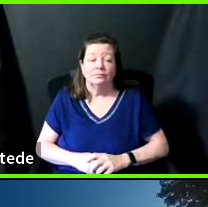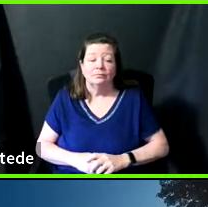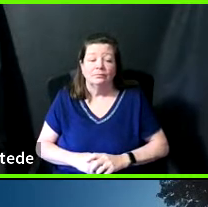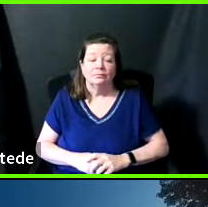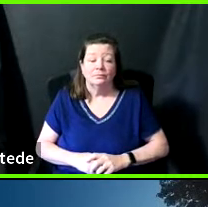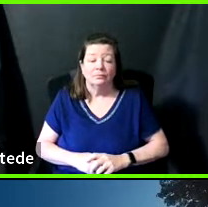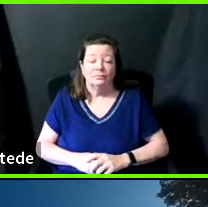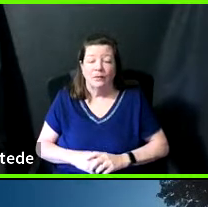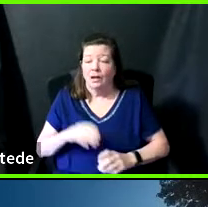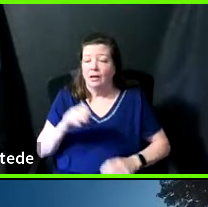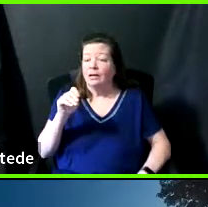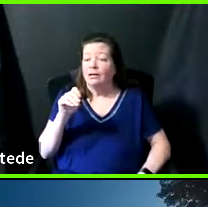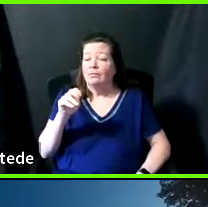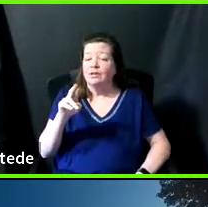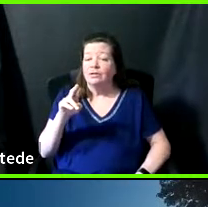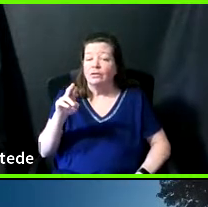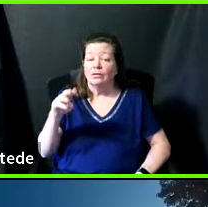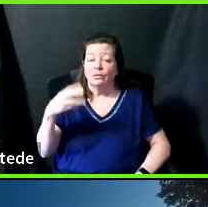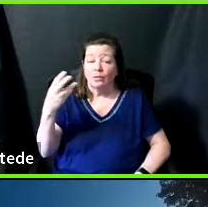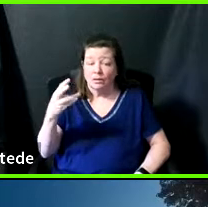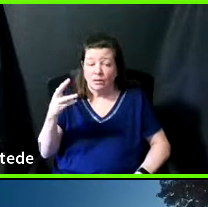Mr. Washington, we're